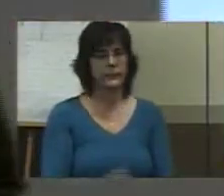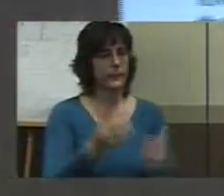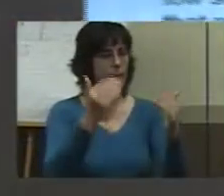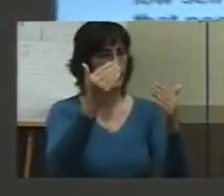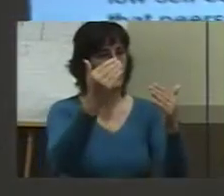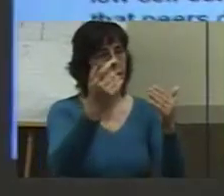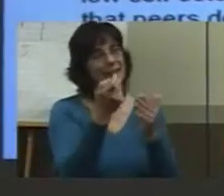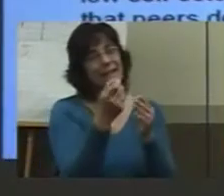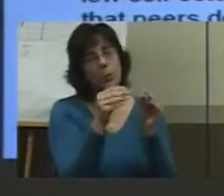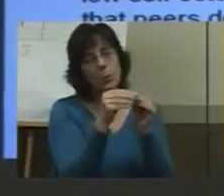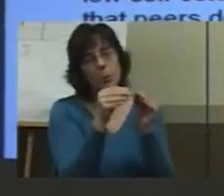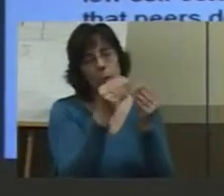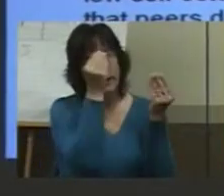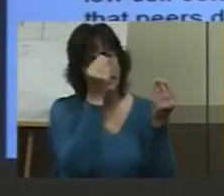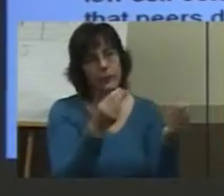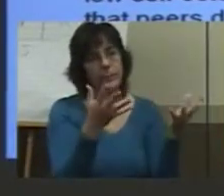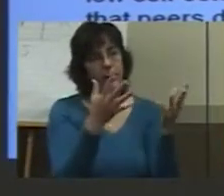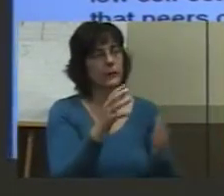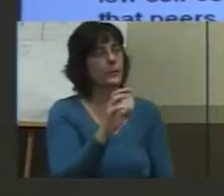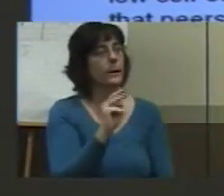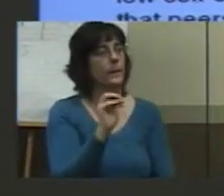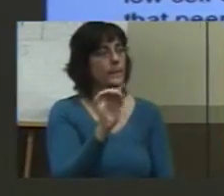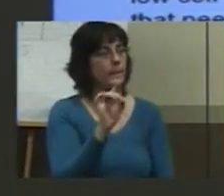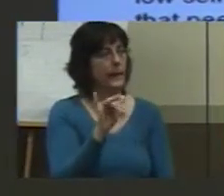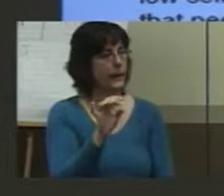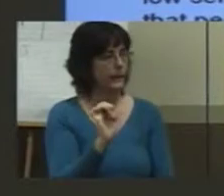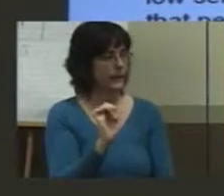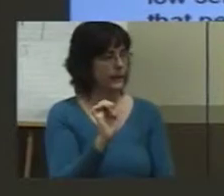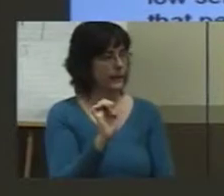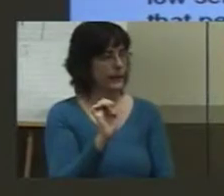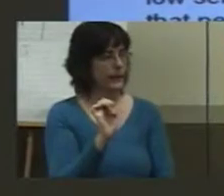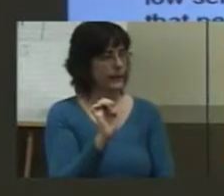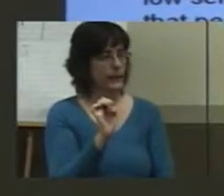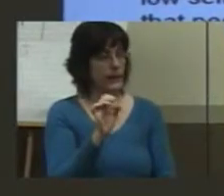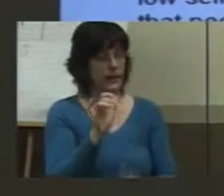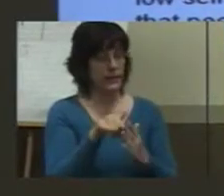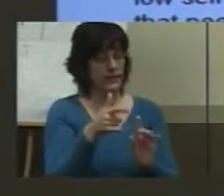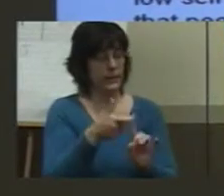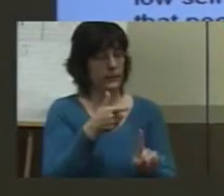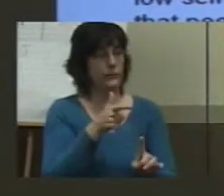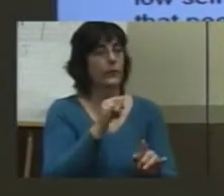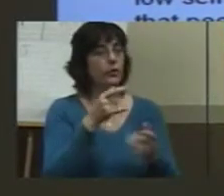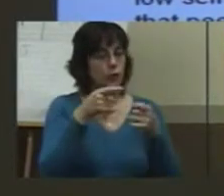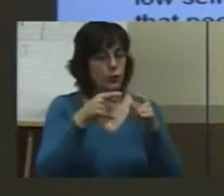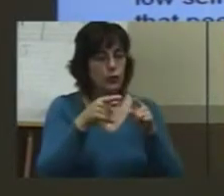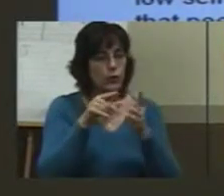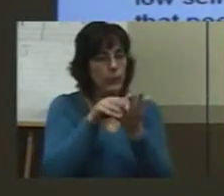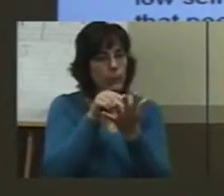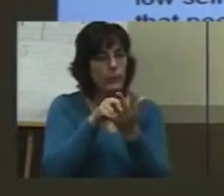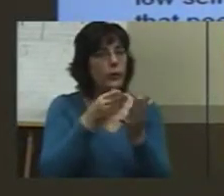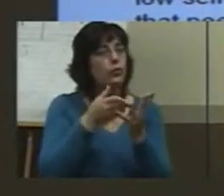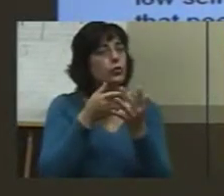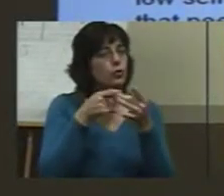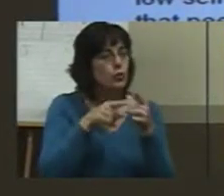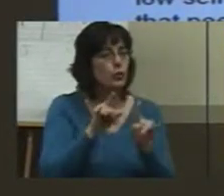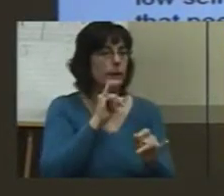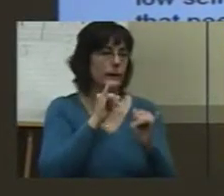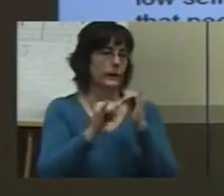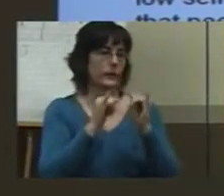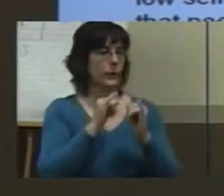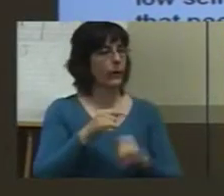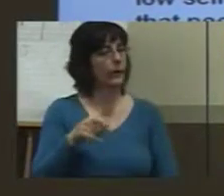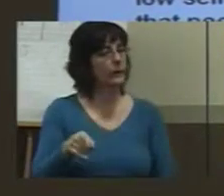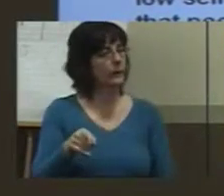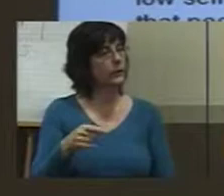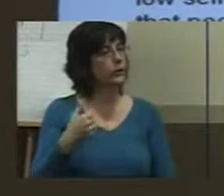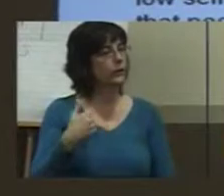Okay, here's a little bit more information about Maddie. Okay, and this came from the interview. Okay, they